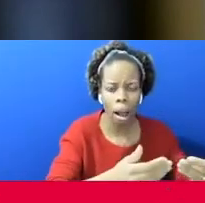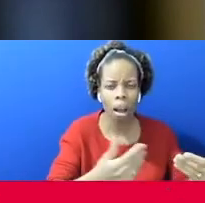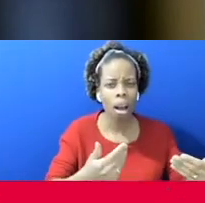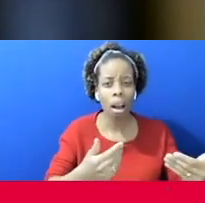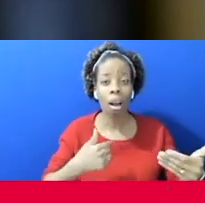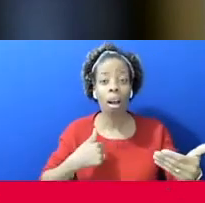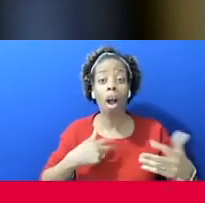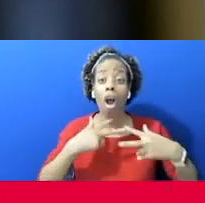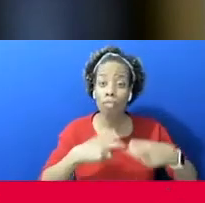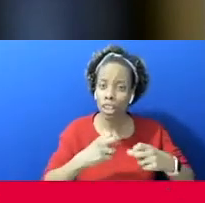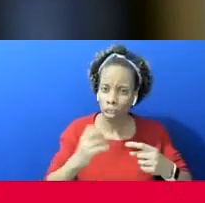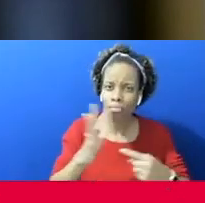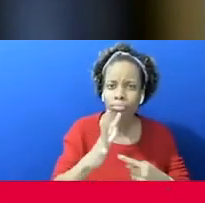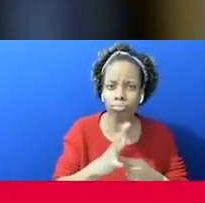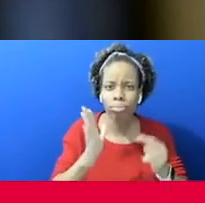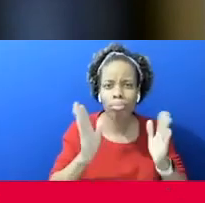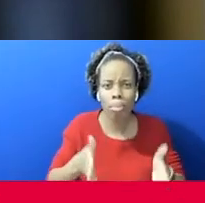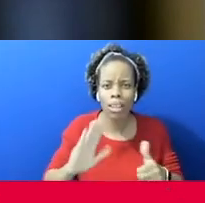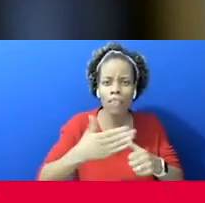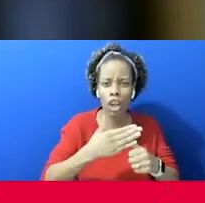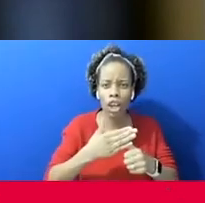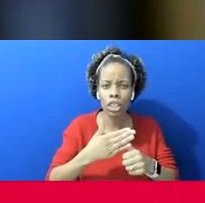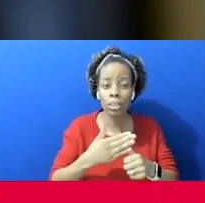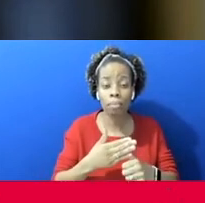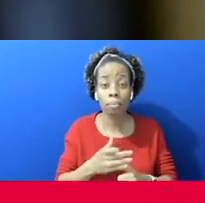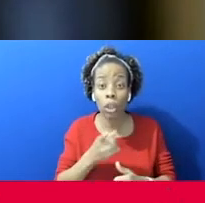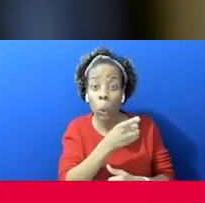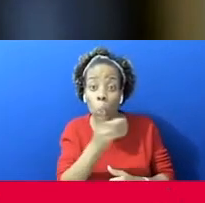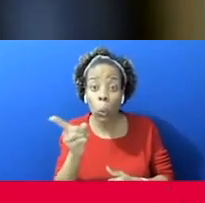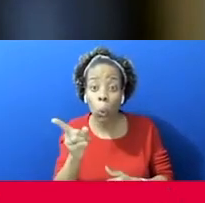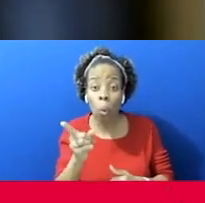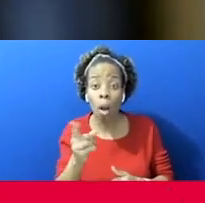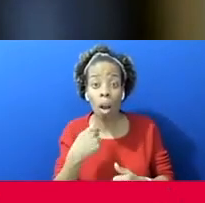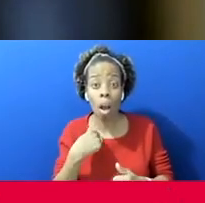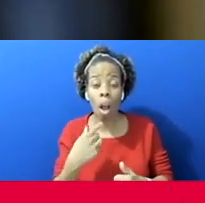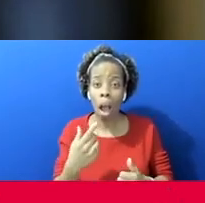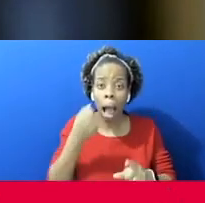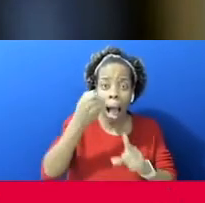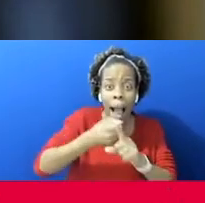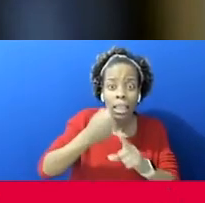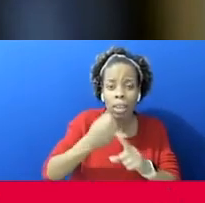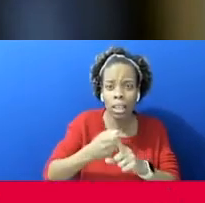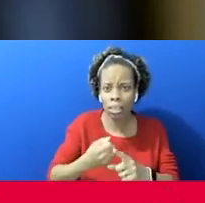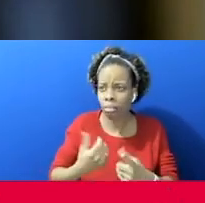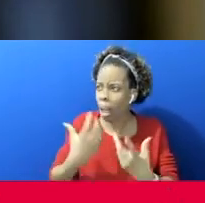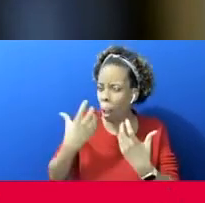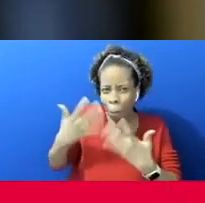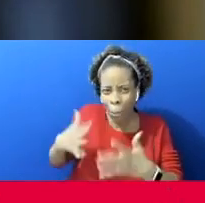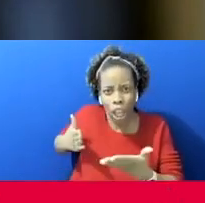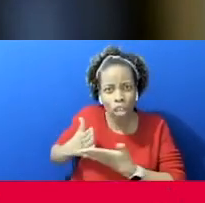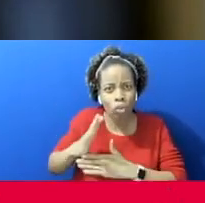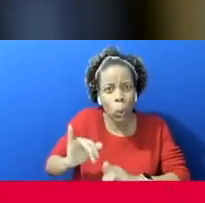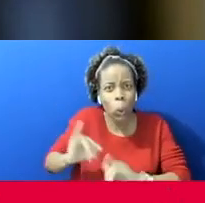to do research. If you are an activist on decolonizing things and you have lived experience,